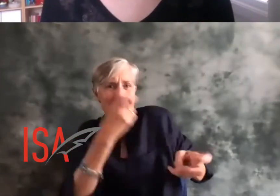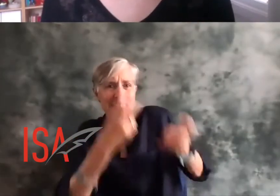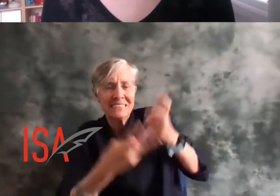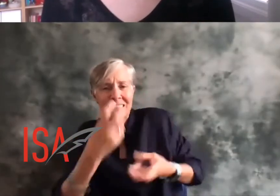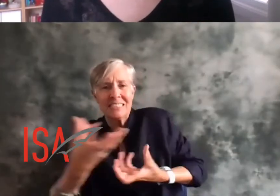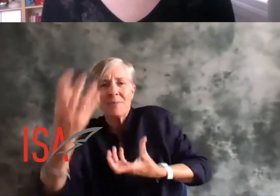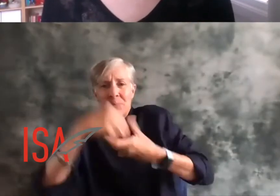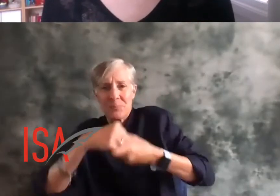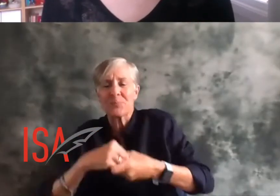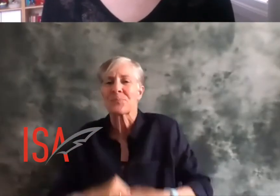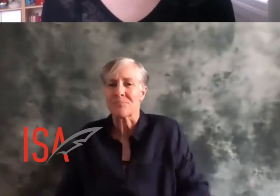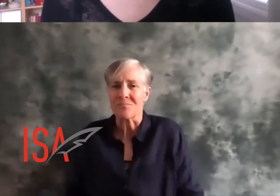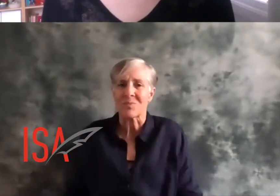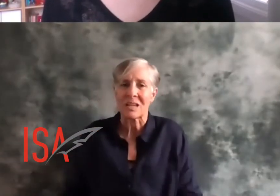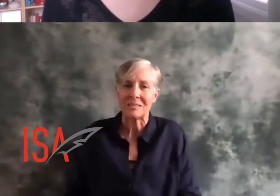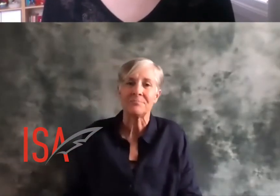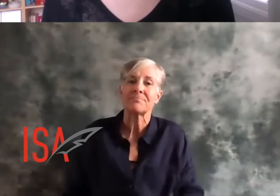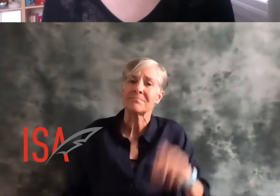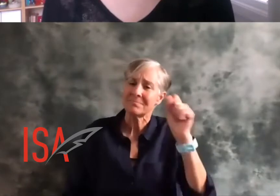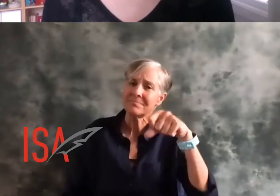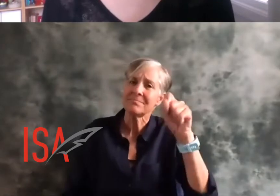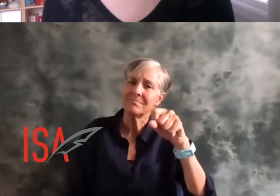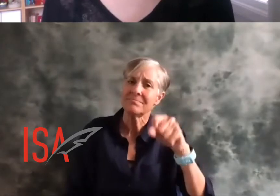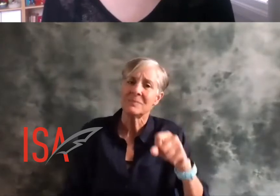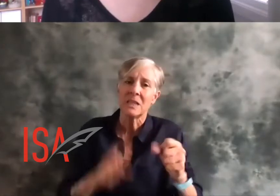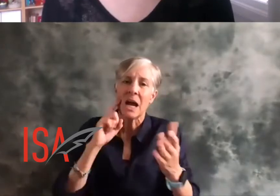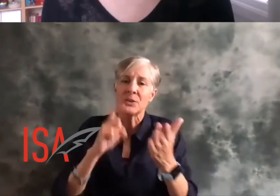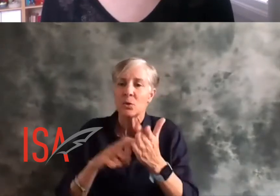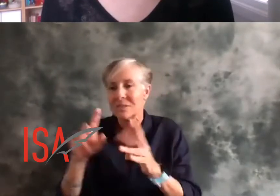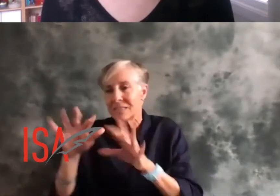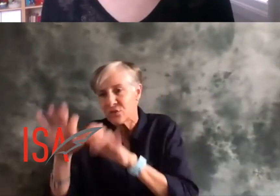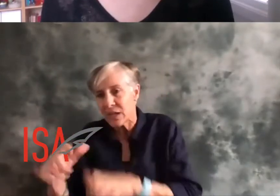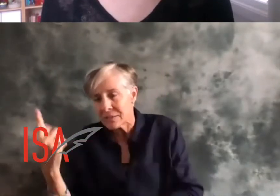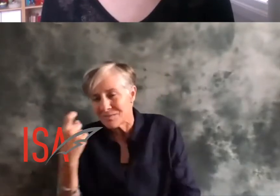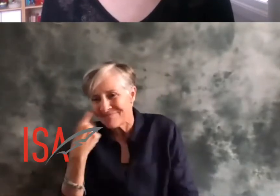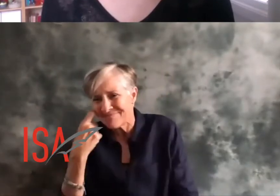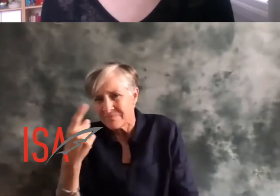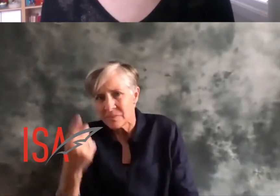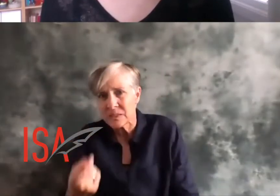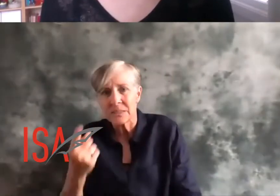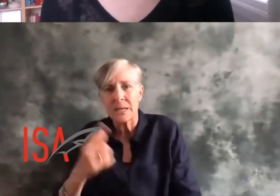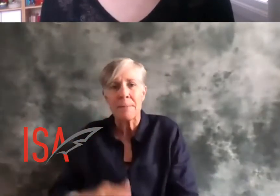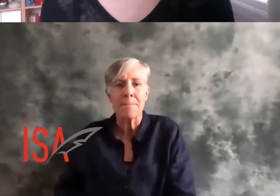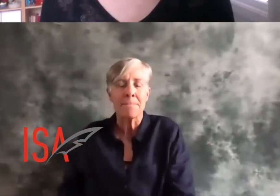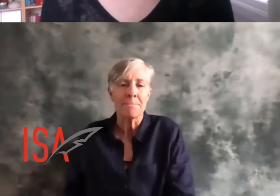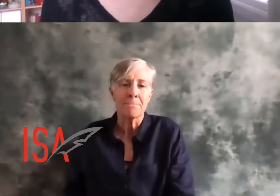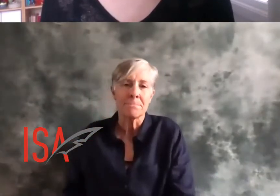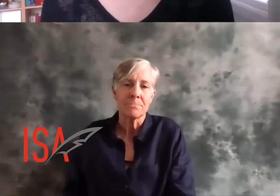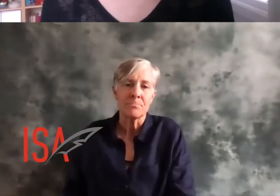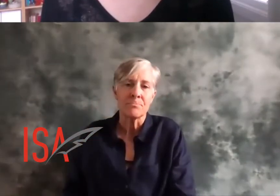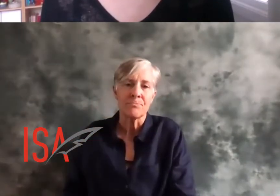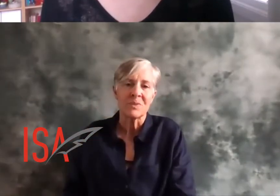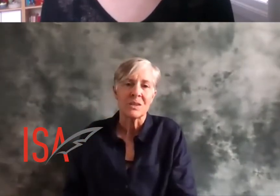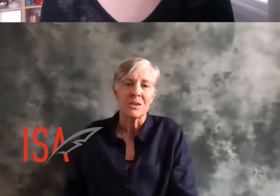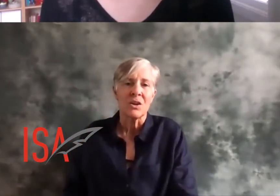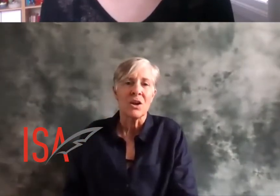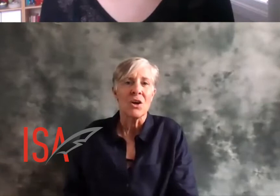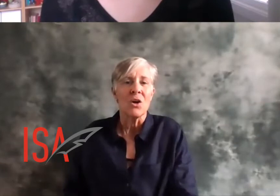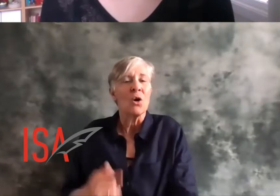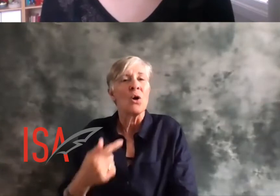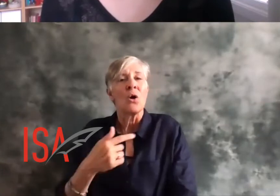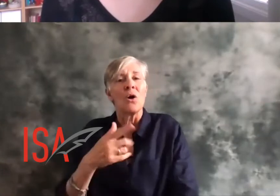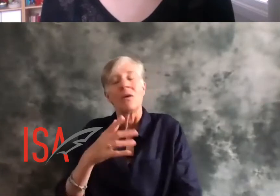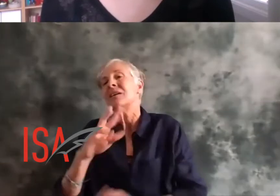of. Yeah, and I've noticed in the chat that somebody mentioned Peter Dinkle and Gott. And so we're not saying that there hasn't